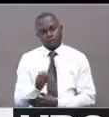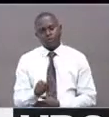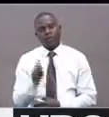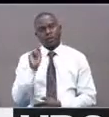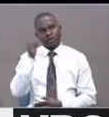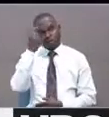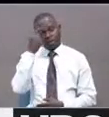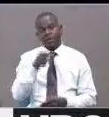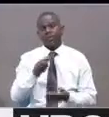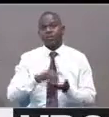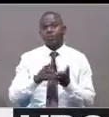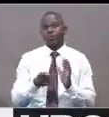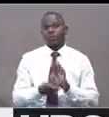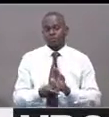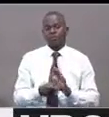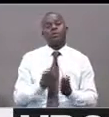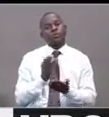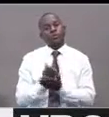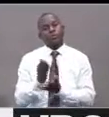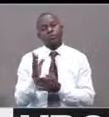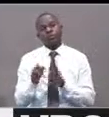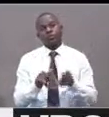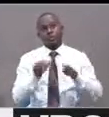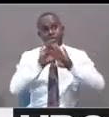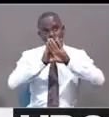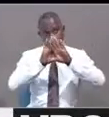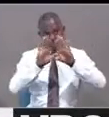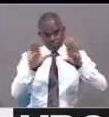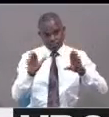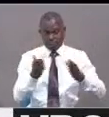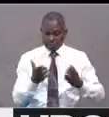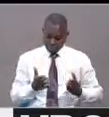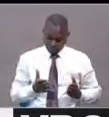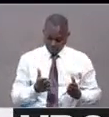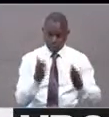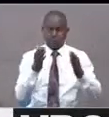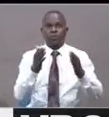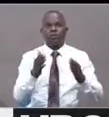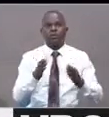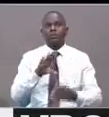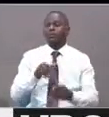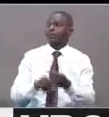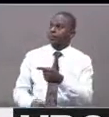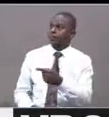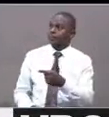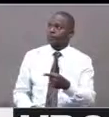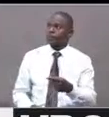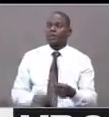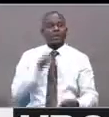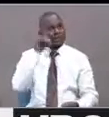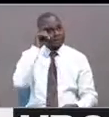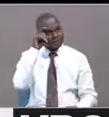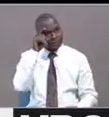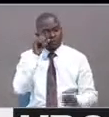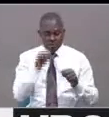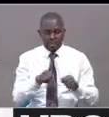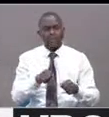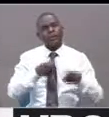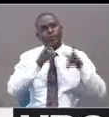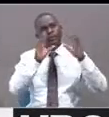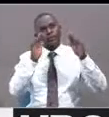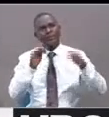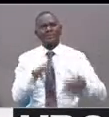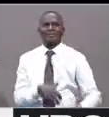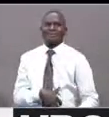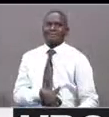projects, assured the residents that government is aware of the impassable roads in the region. So I think you can appreciate the